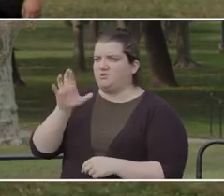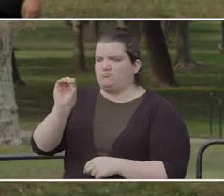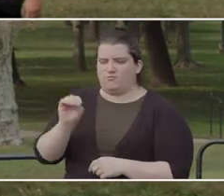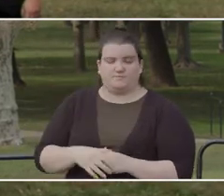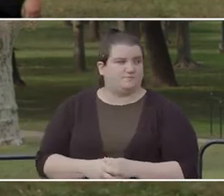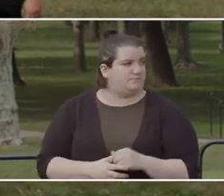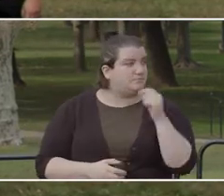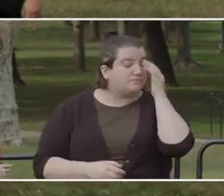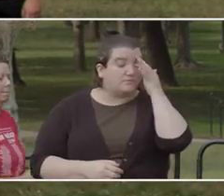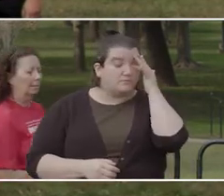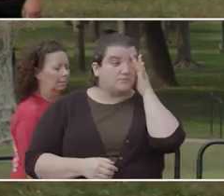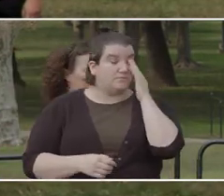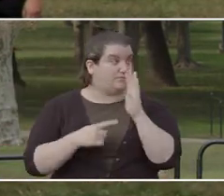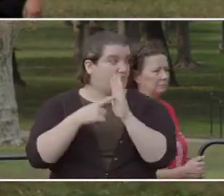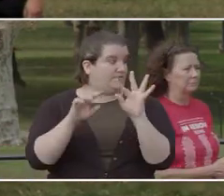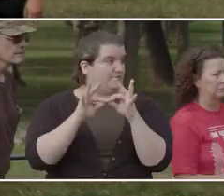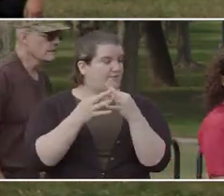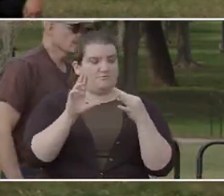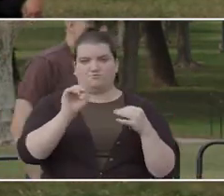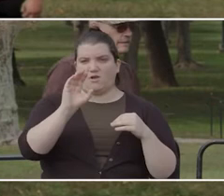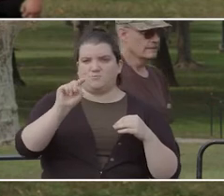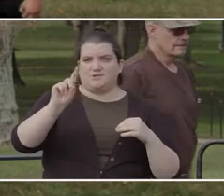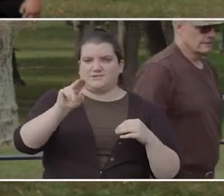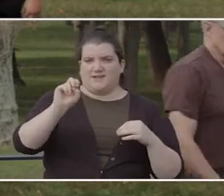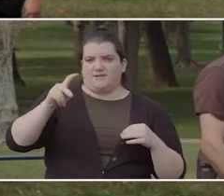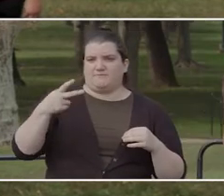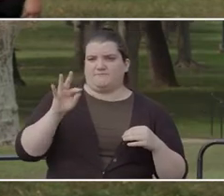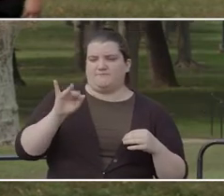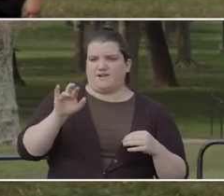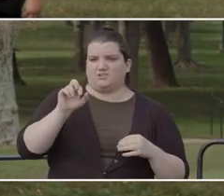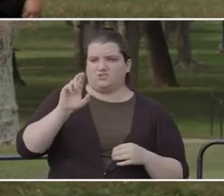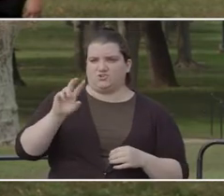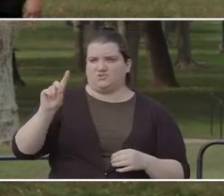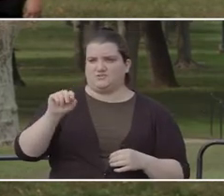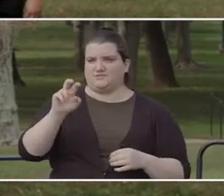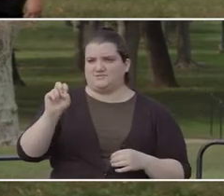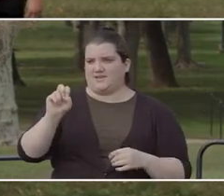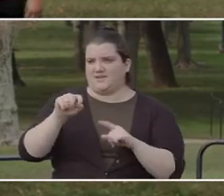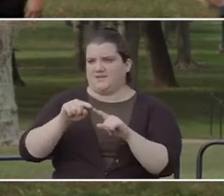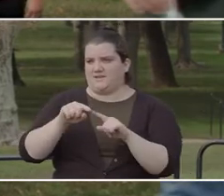On behalf of the family, Robert A. Feisler, U.S. Army, hoorah.